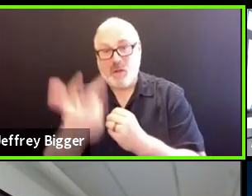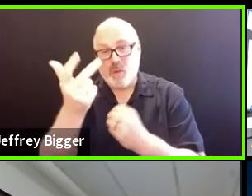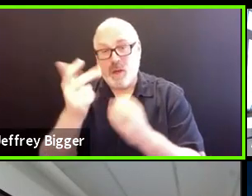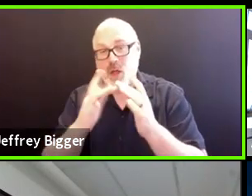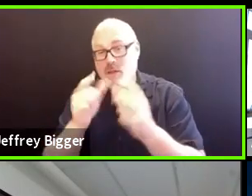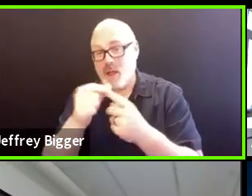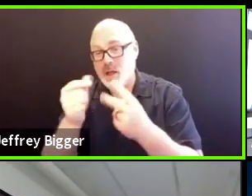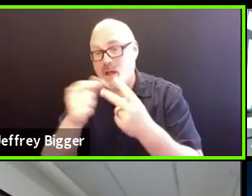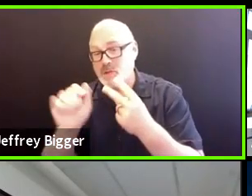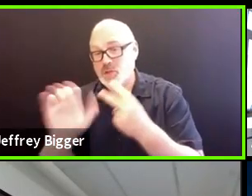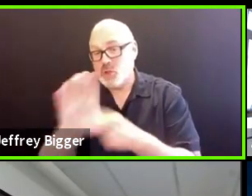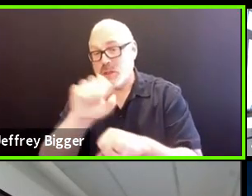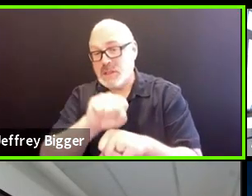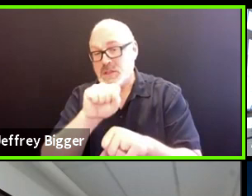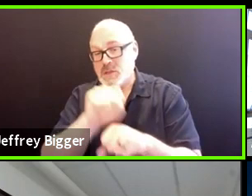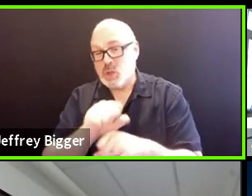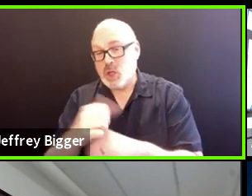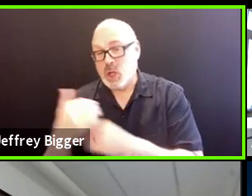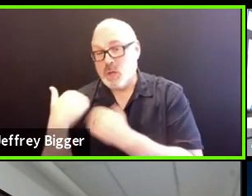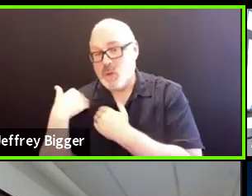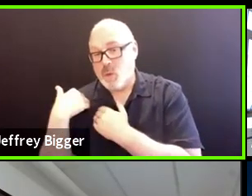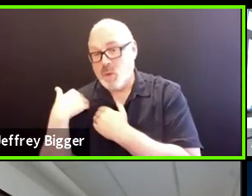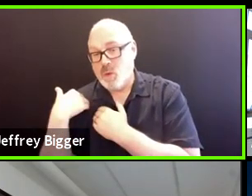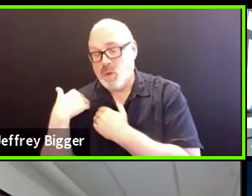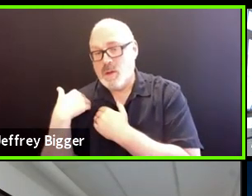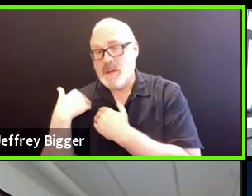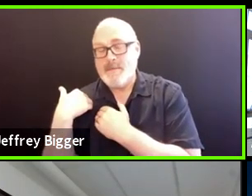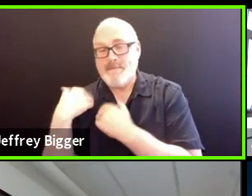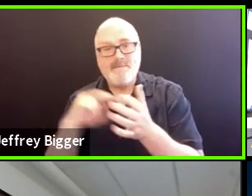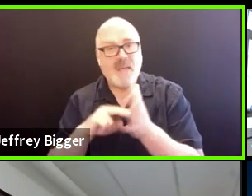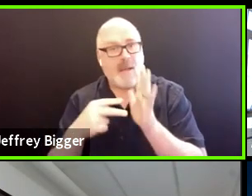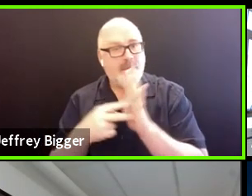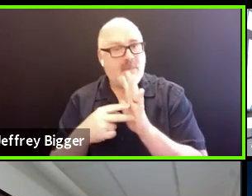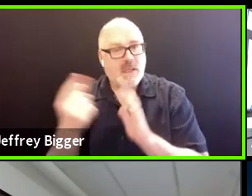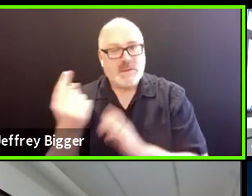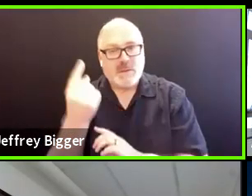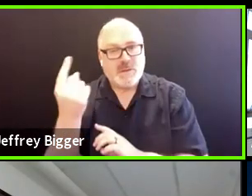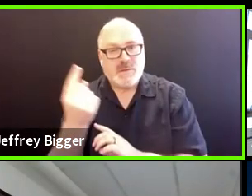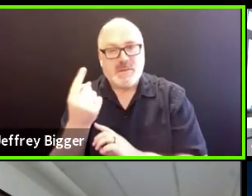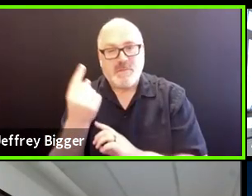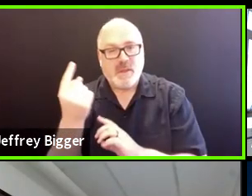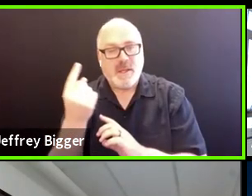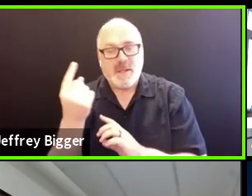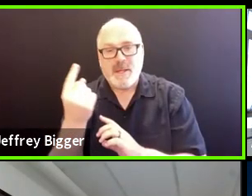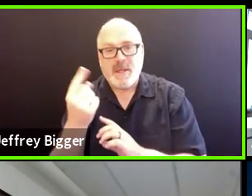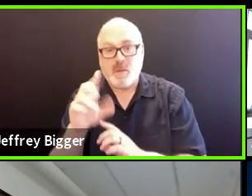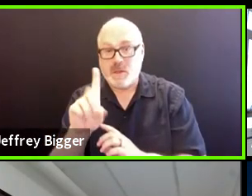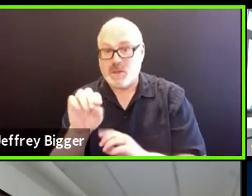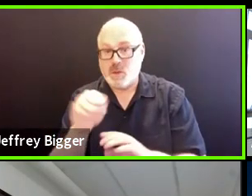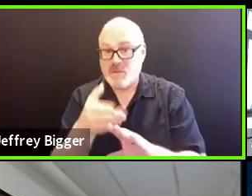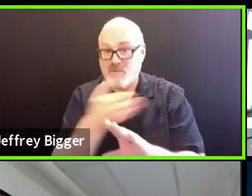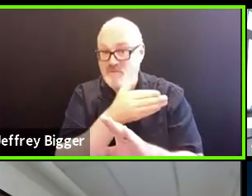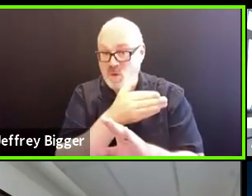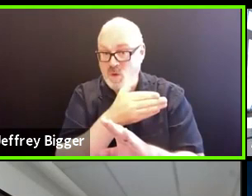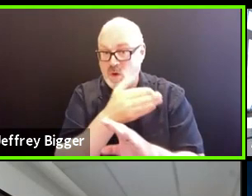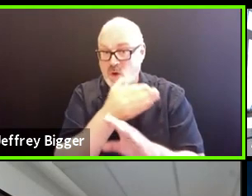his workload. And that means there's probably something that he was doing that he's going to have to give up